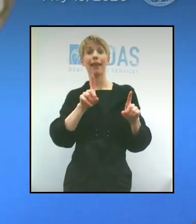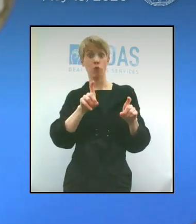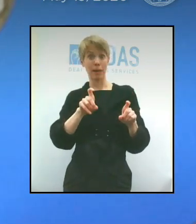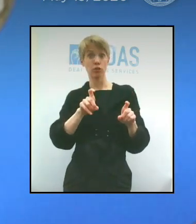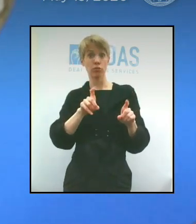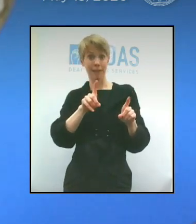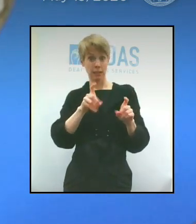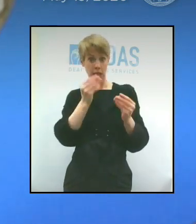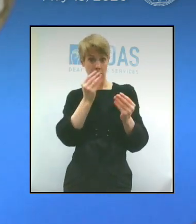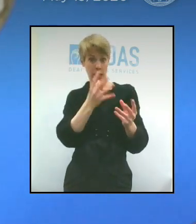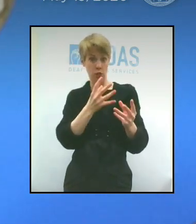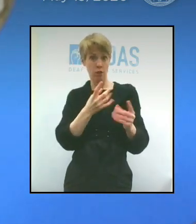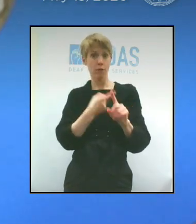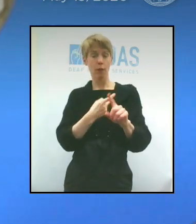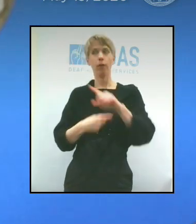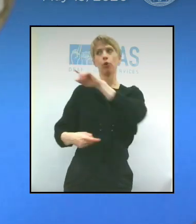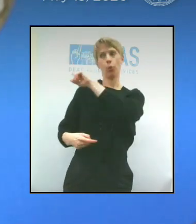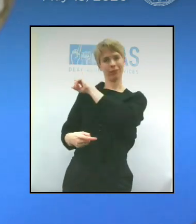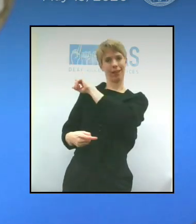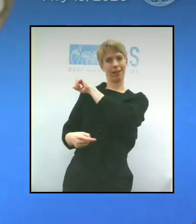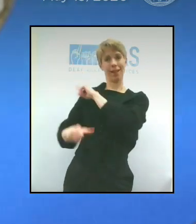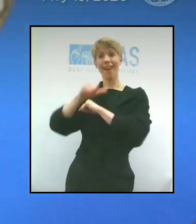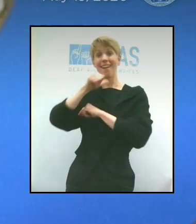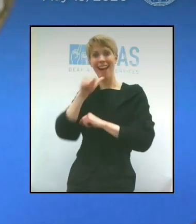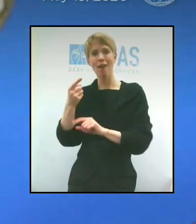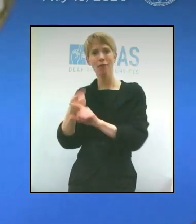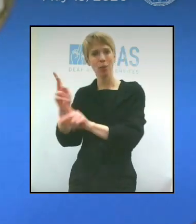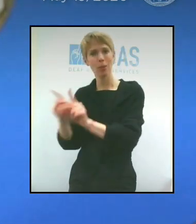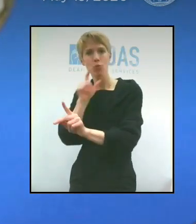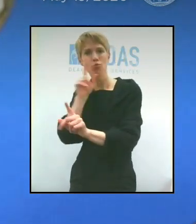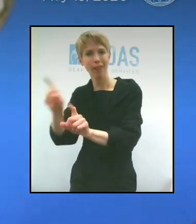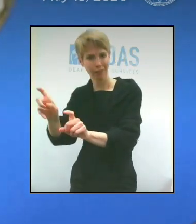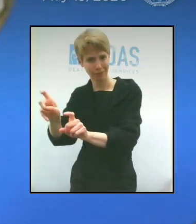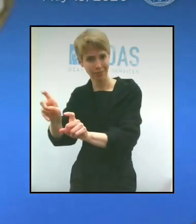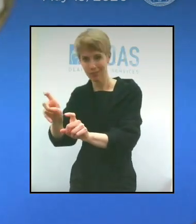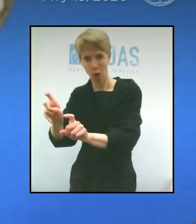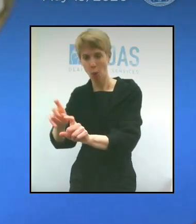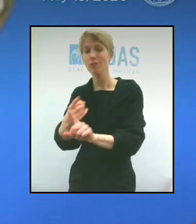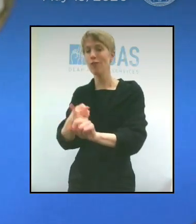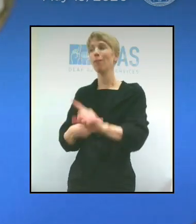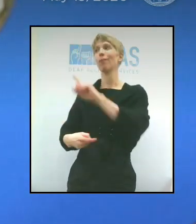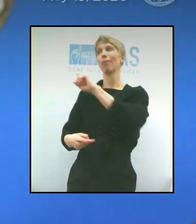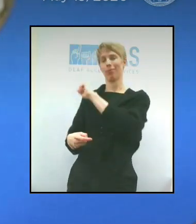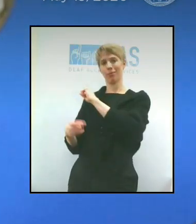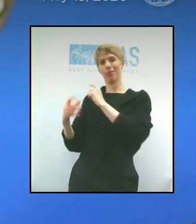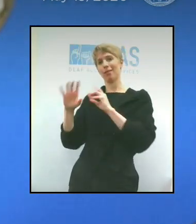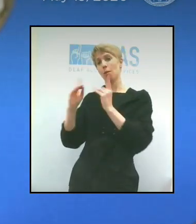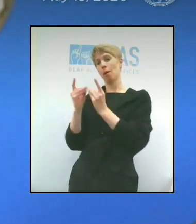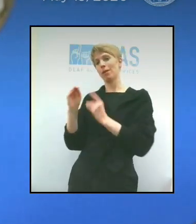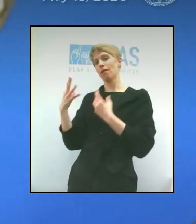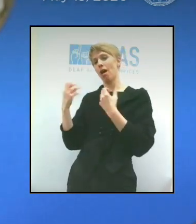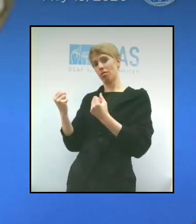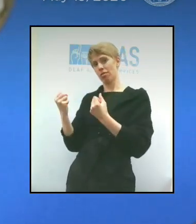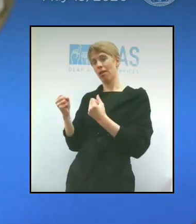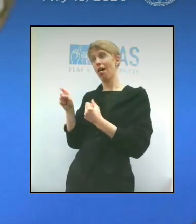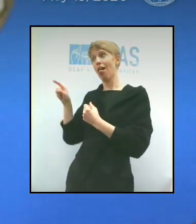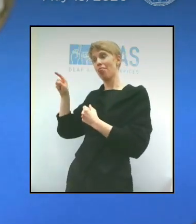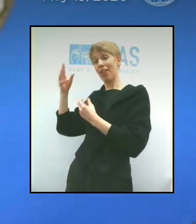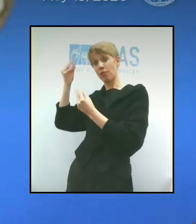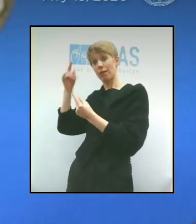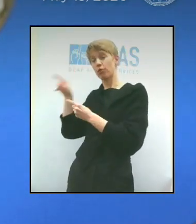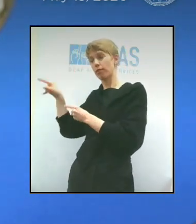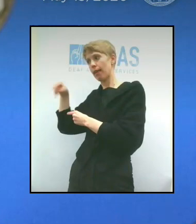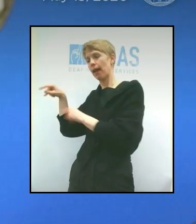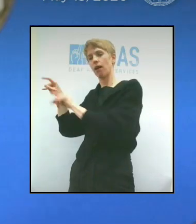State. We don't get it directly from the testing sources. They go to the New York State Department of Health. It goes into its system, and then we